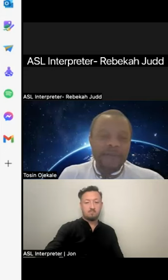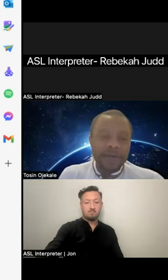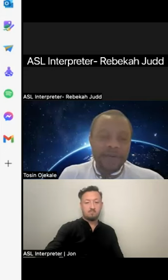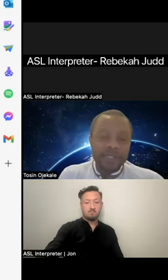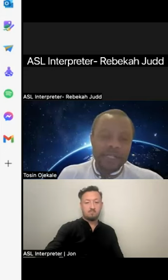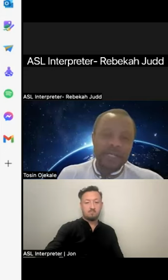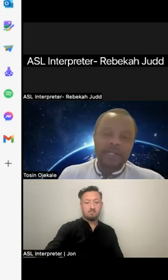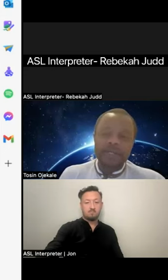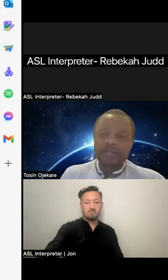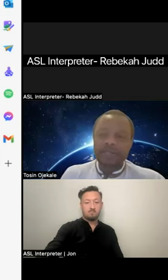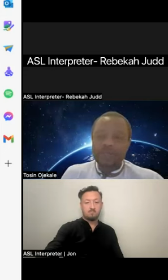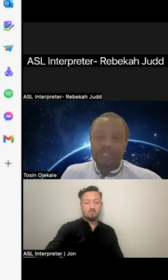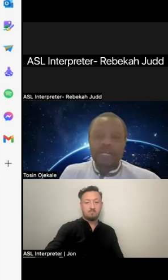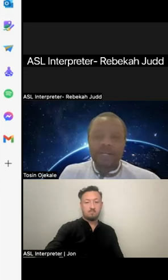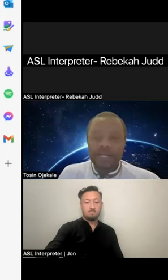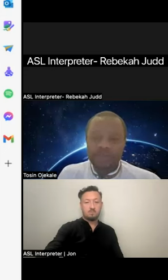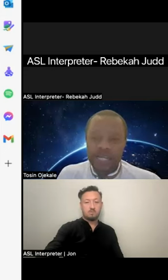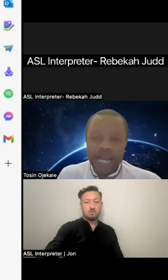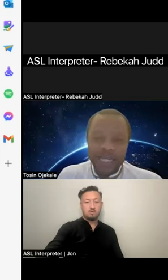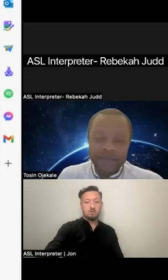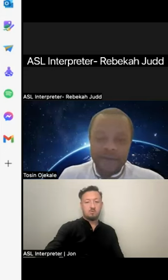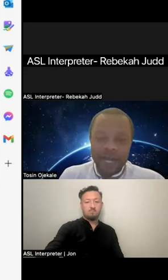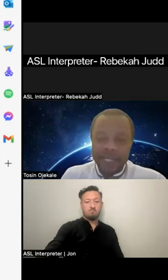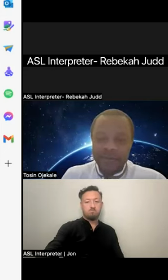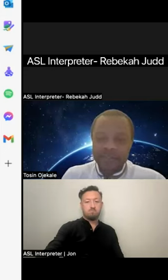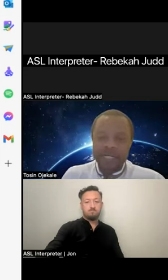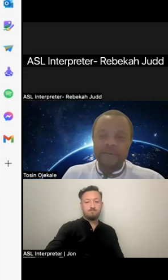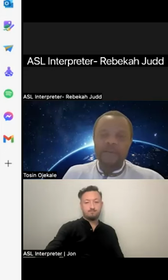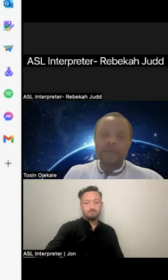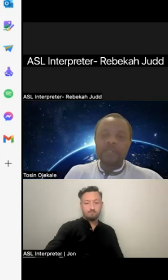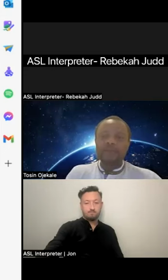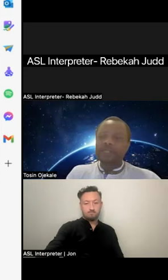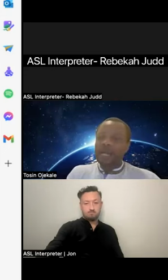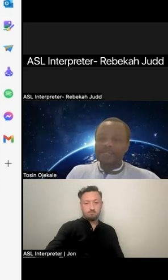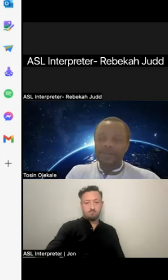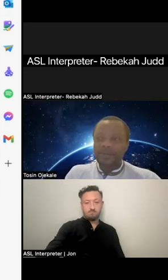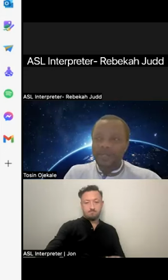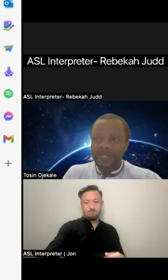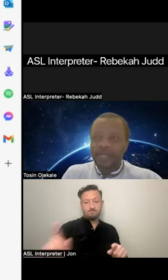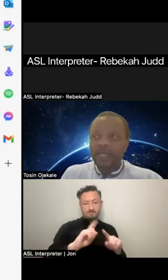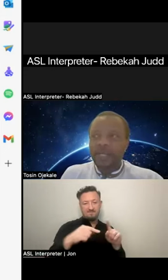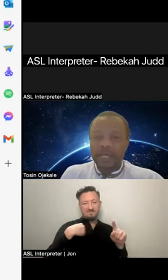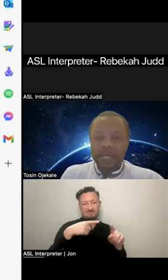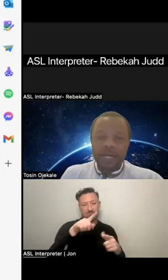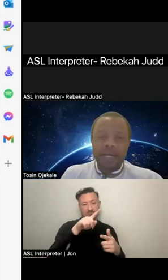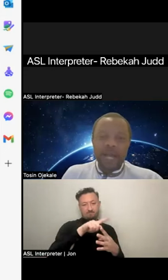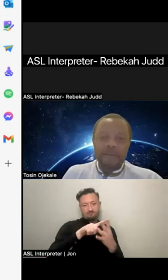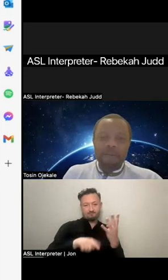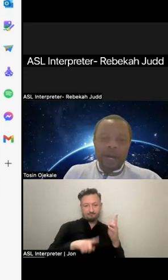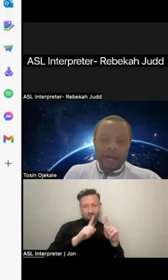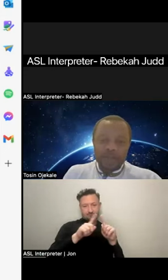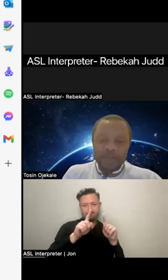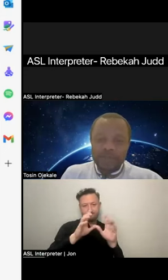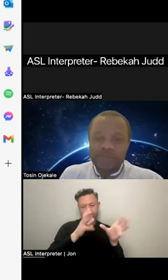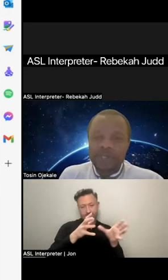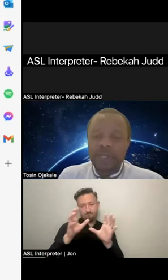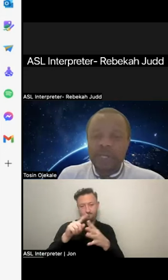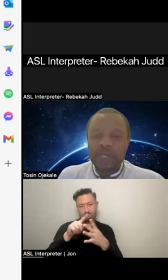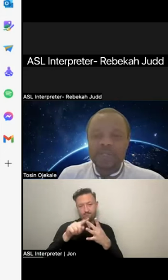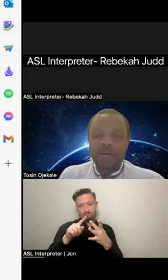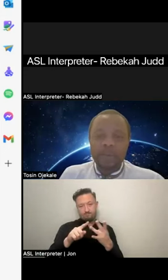these fire risk sources that has been identified here under 4 different categories. We have power